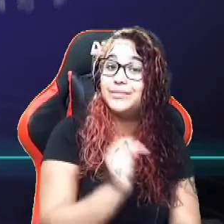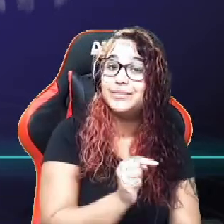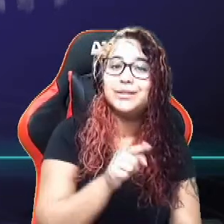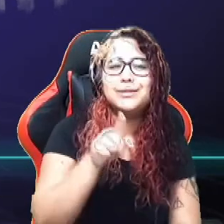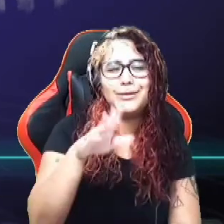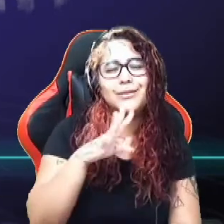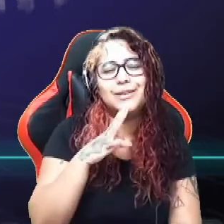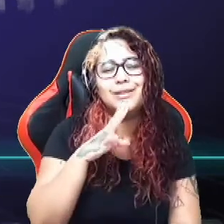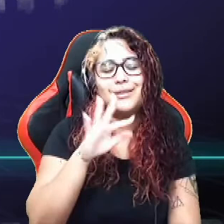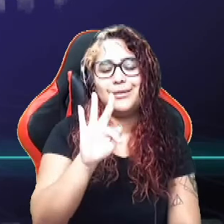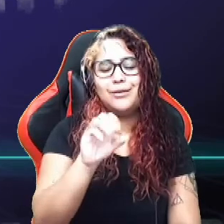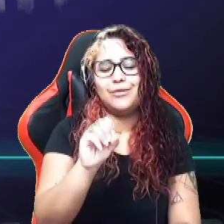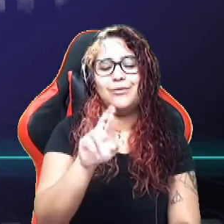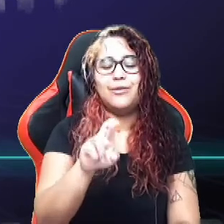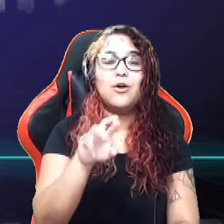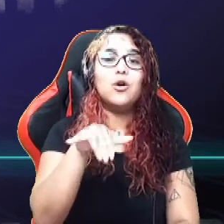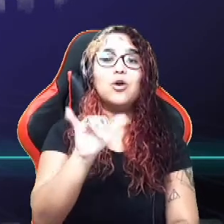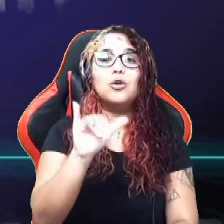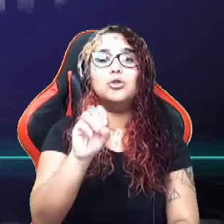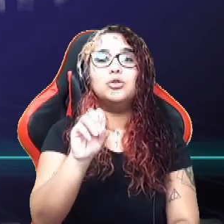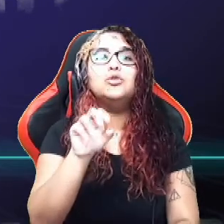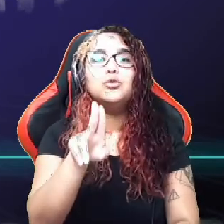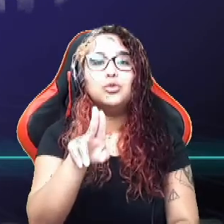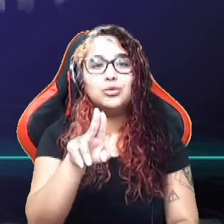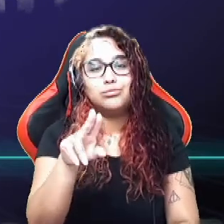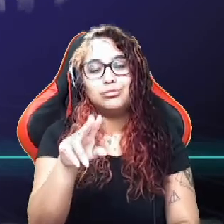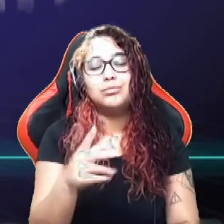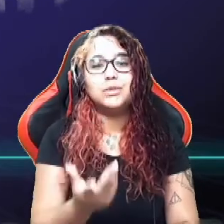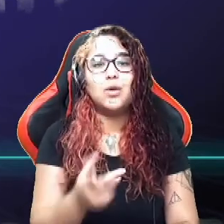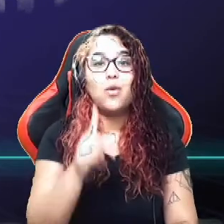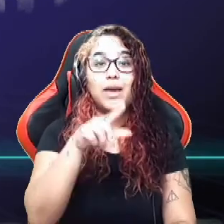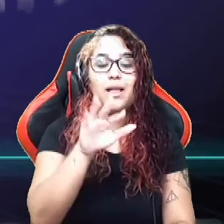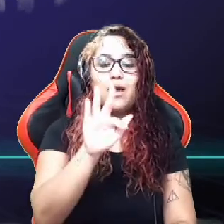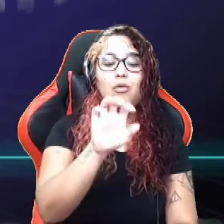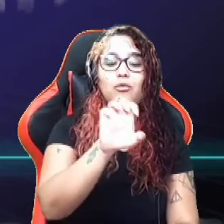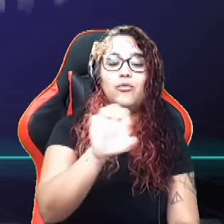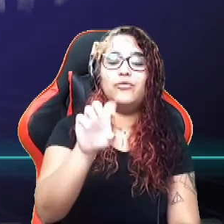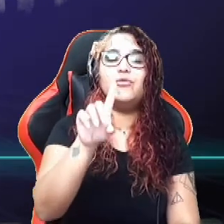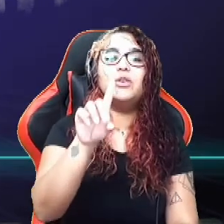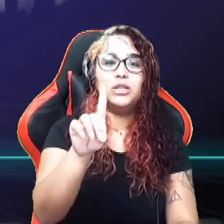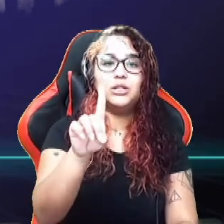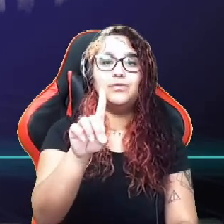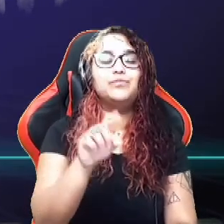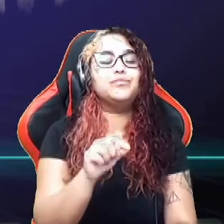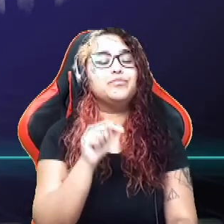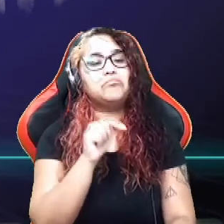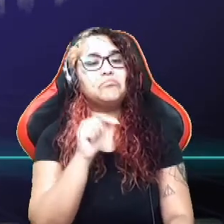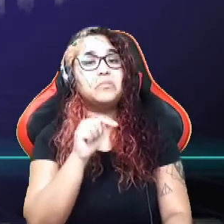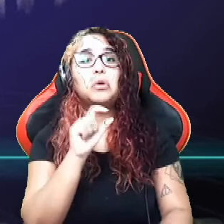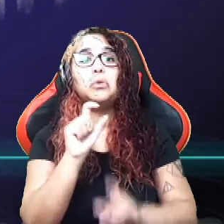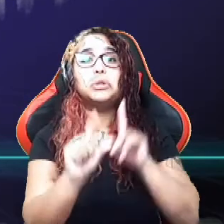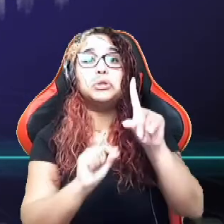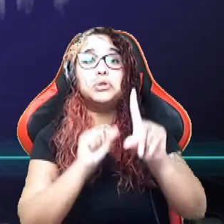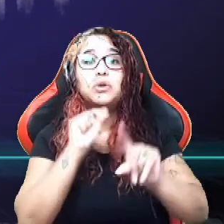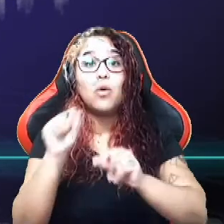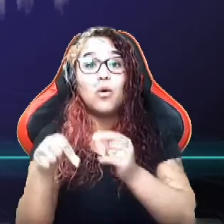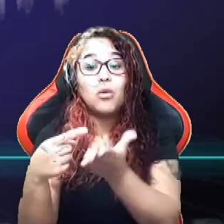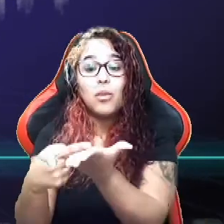And I'm saying that because you've probably heard of For You, the general feed on the